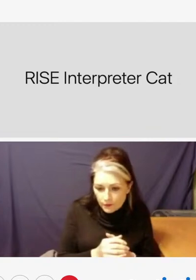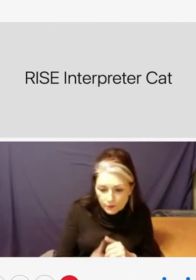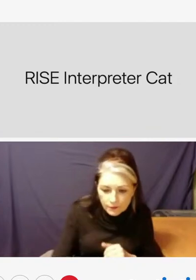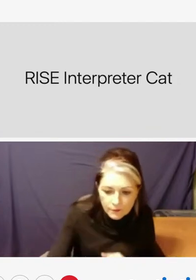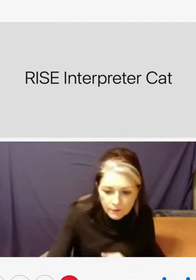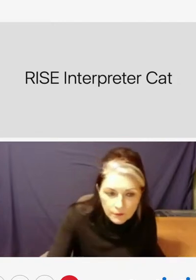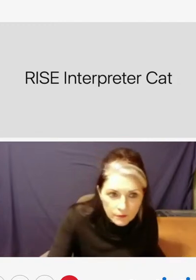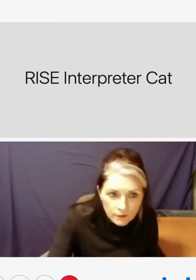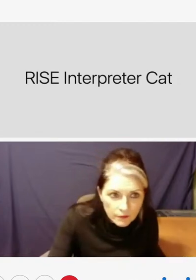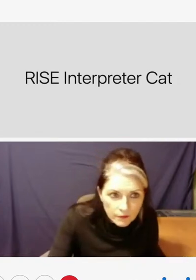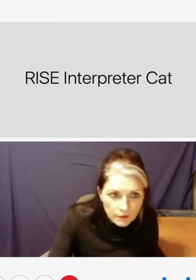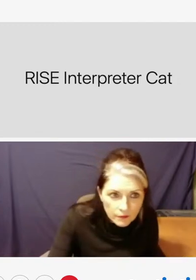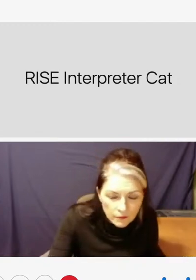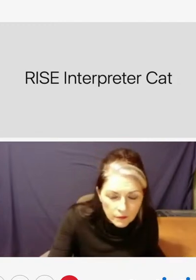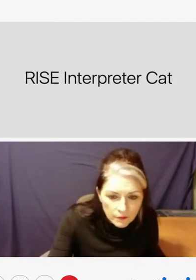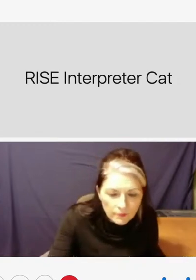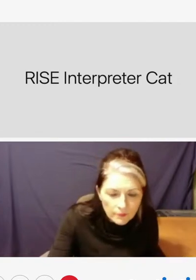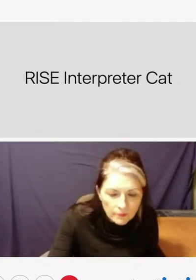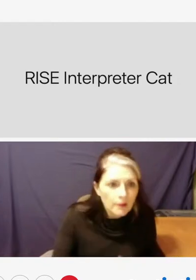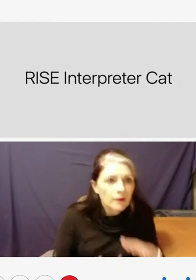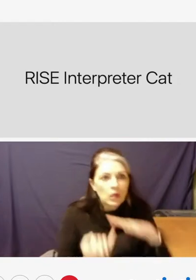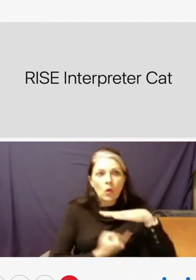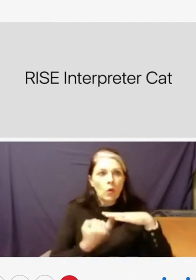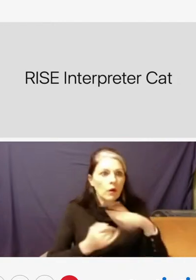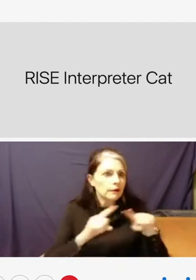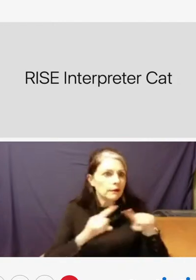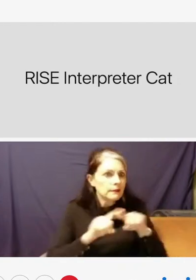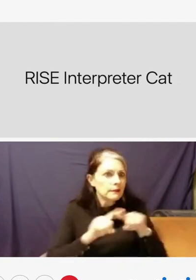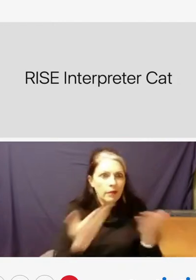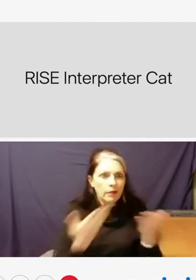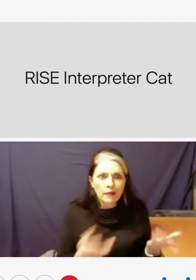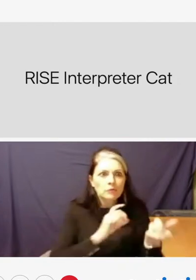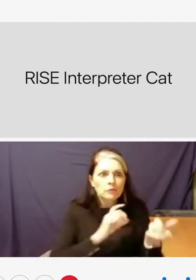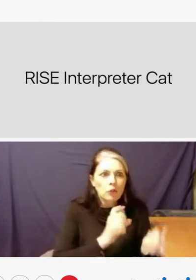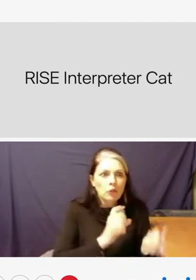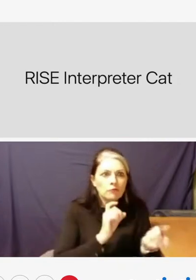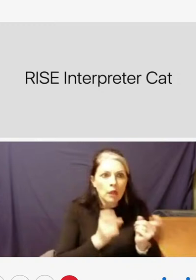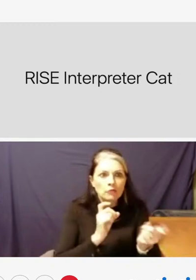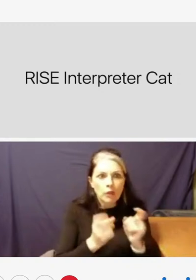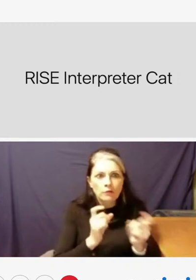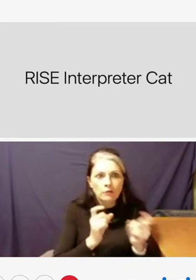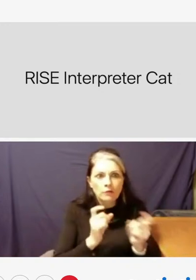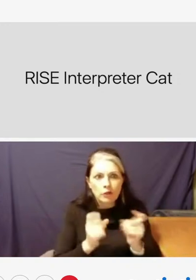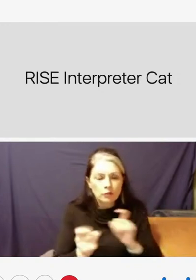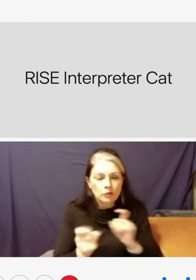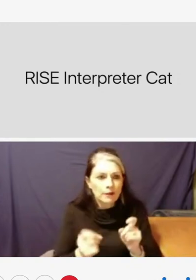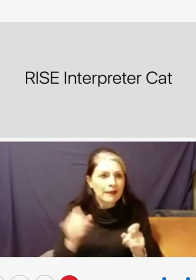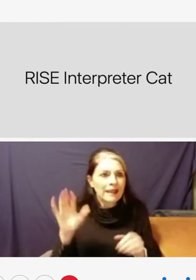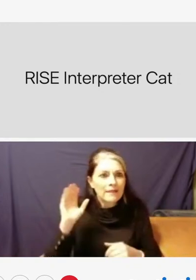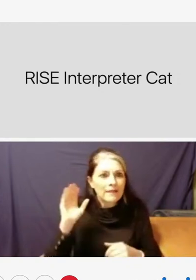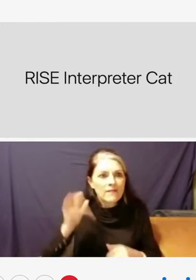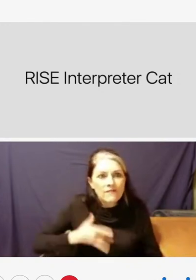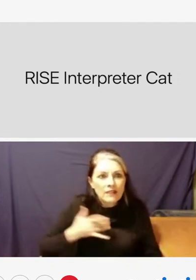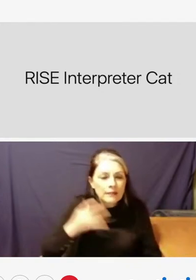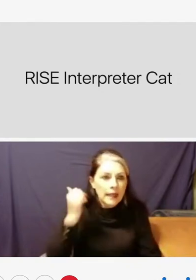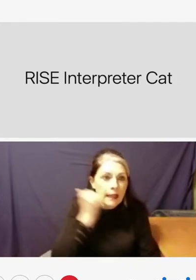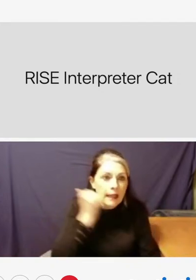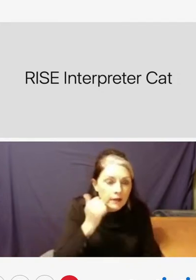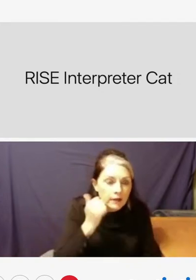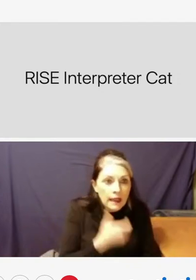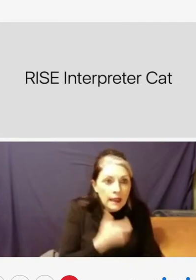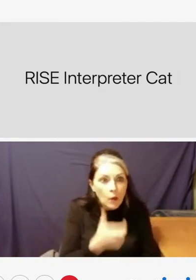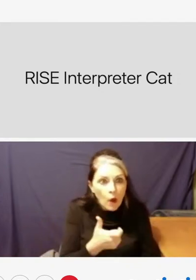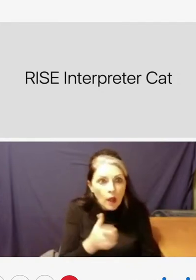to quarantine and all the different thing everything is just changing it's like every seems like every day you know I watch the news and I'm